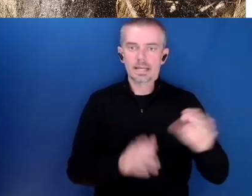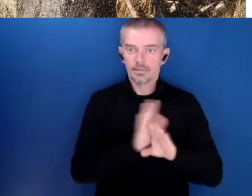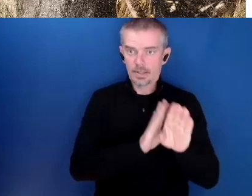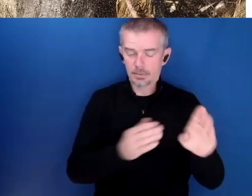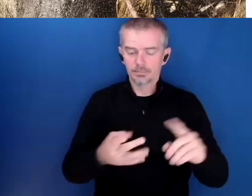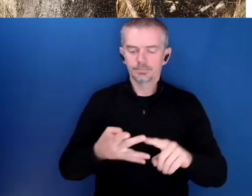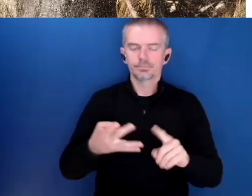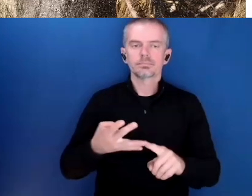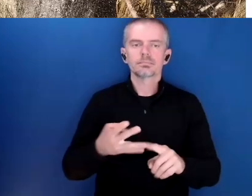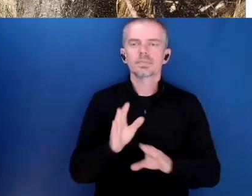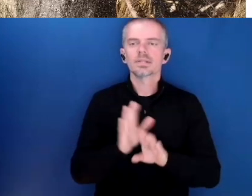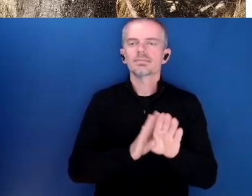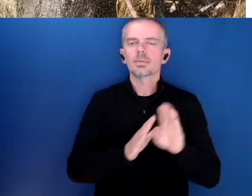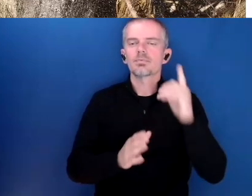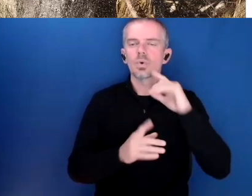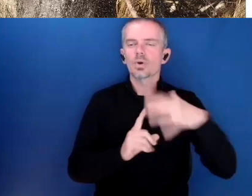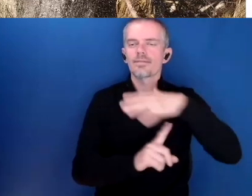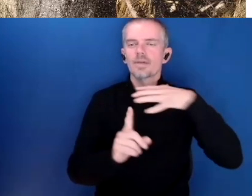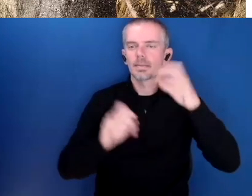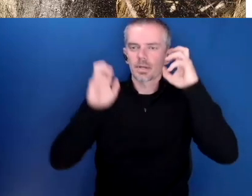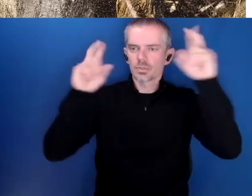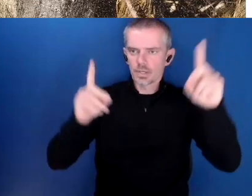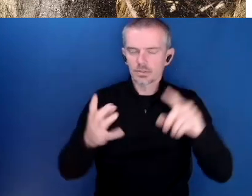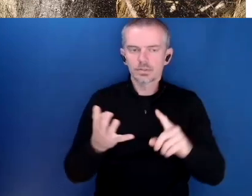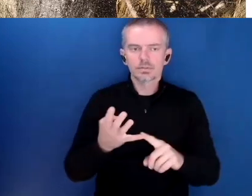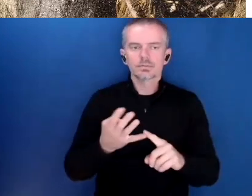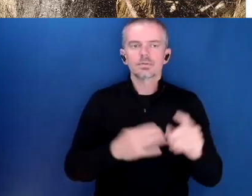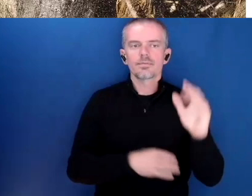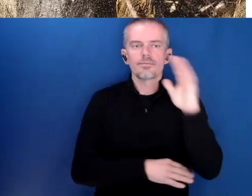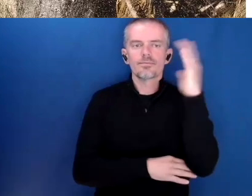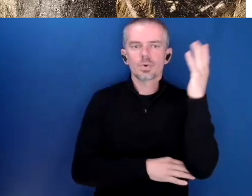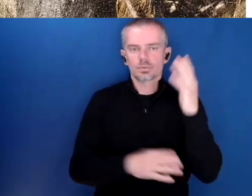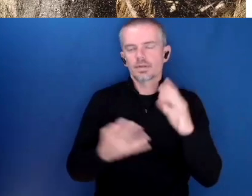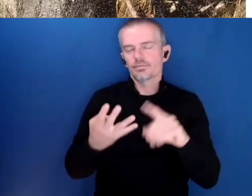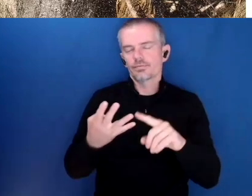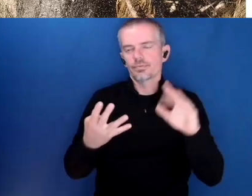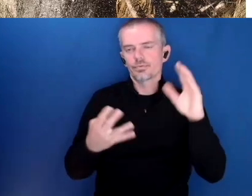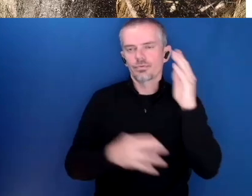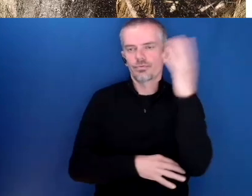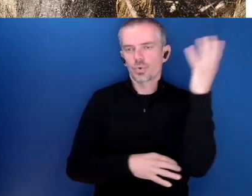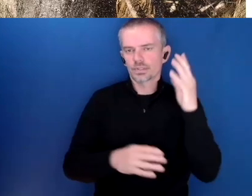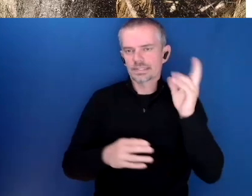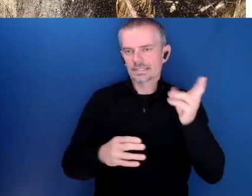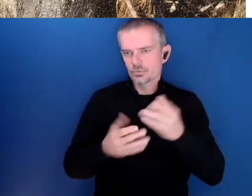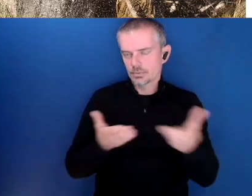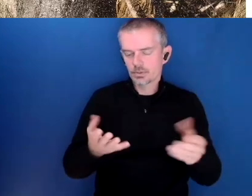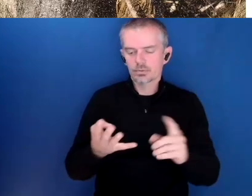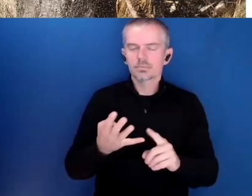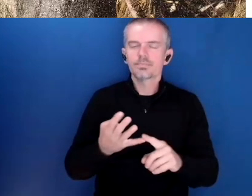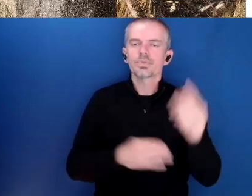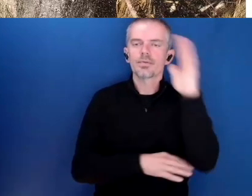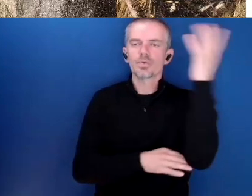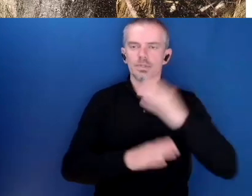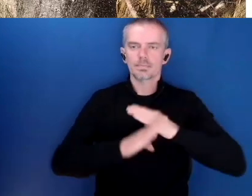3, development of environmental education and forest history materials. And 4, forestry protection. Some key